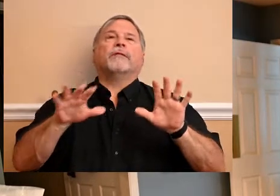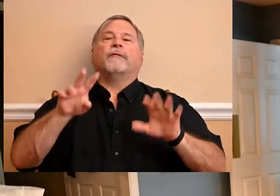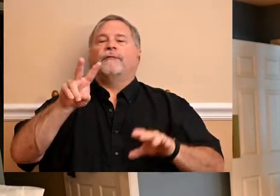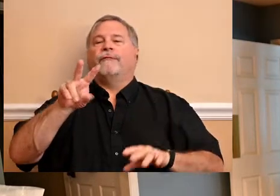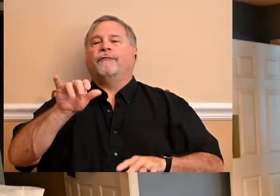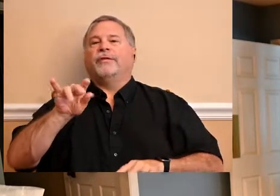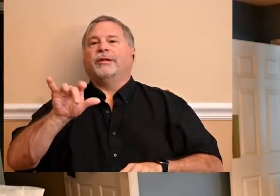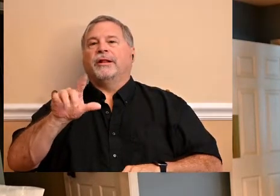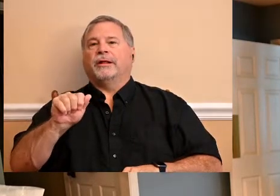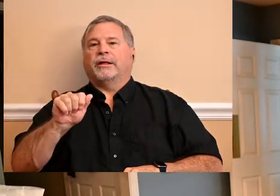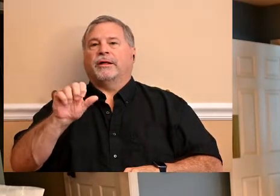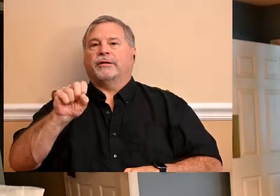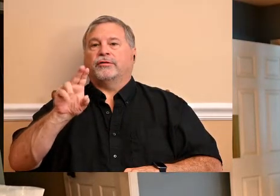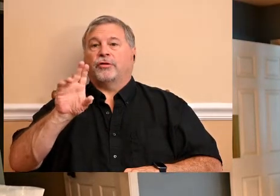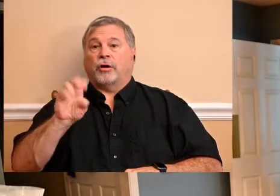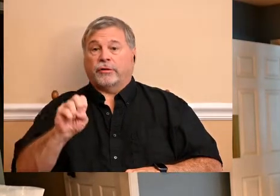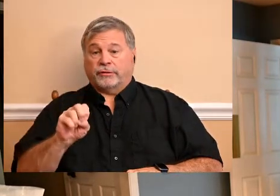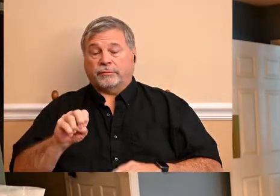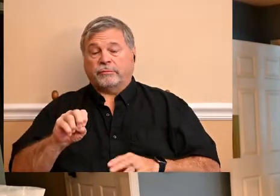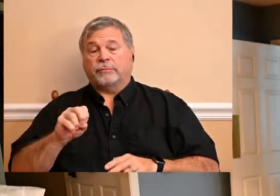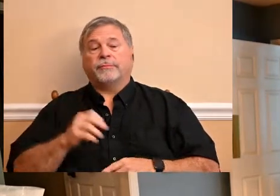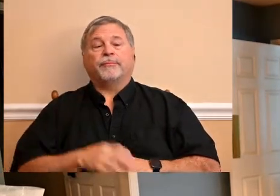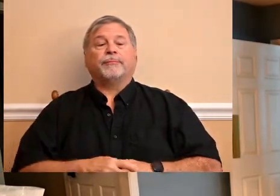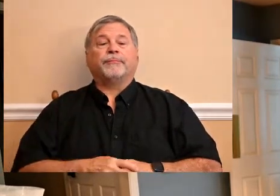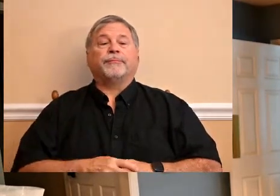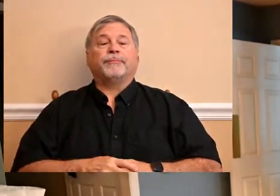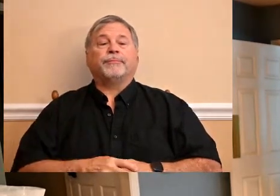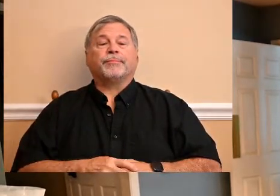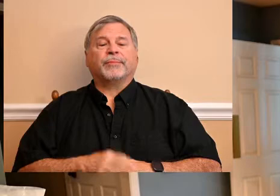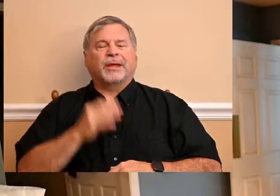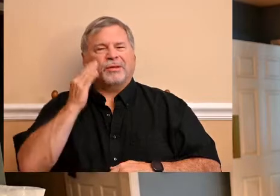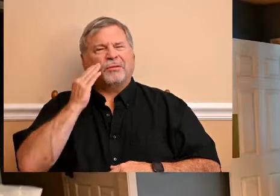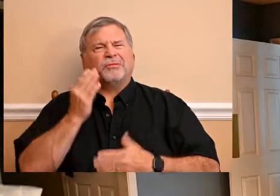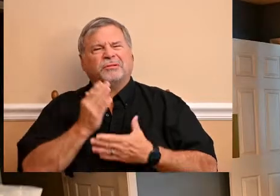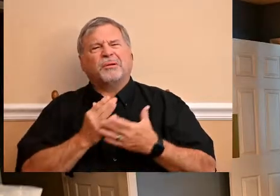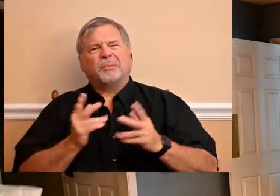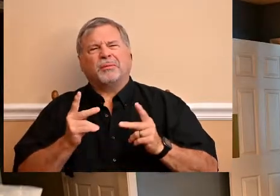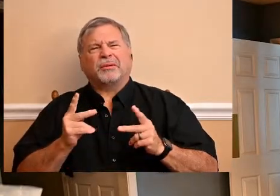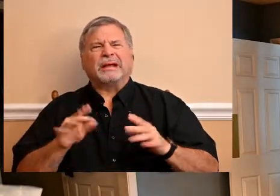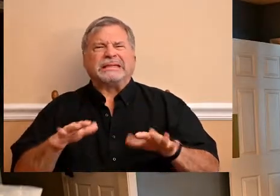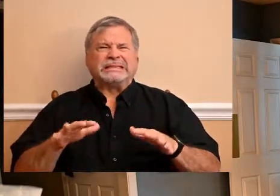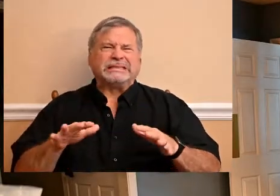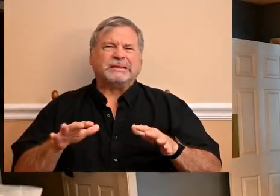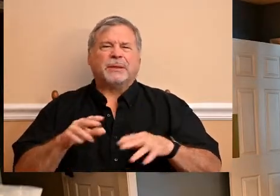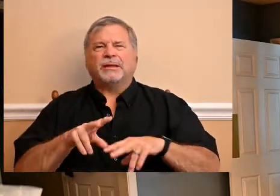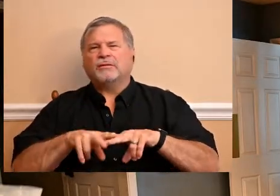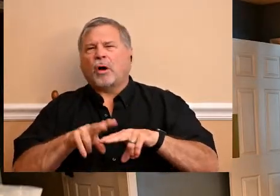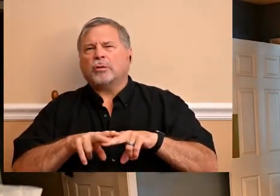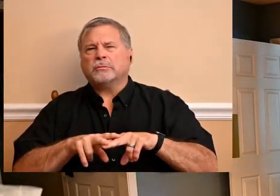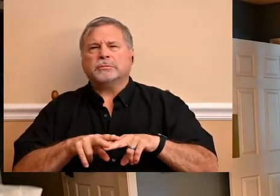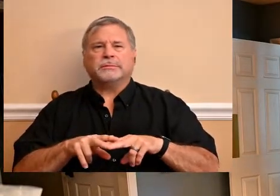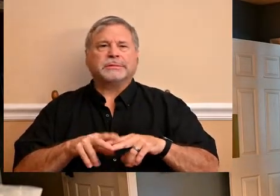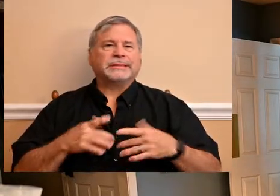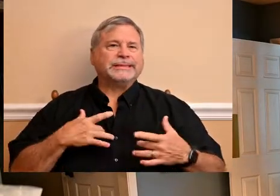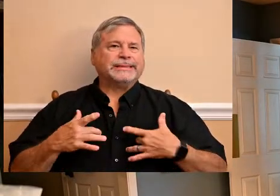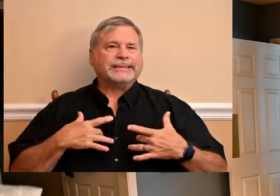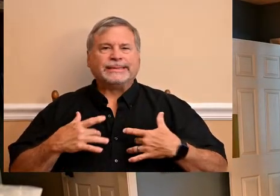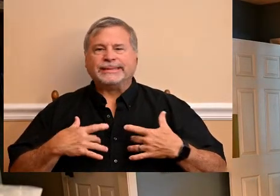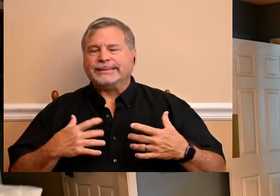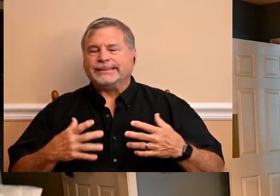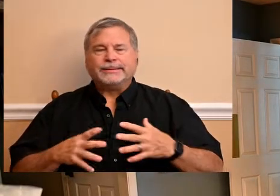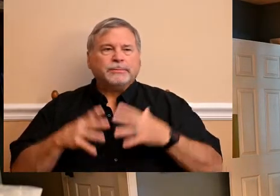wonderful vanilla sauce. So let me get this on the stove and get it started. I know some people get kind of nervous about